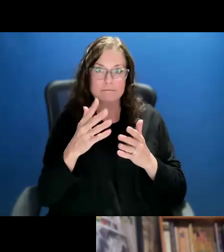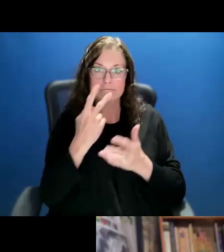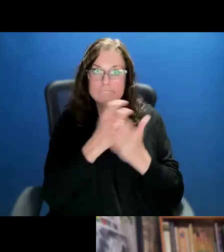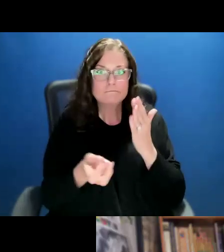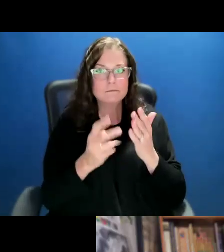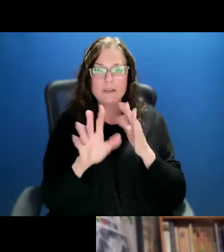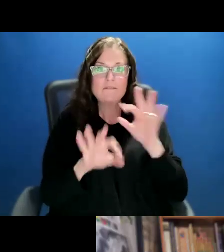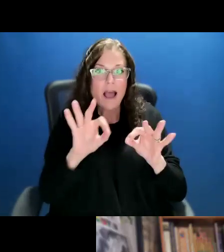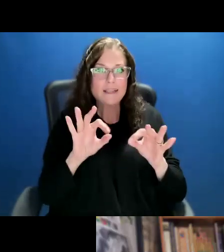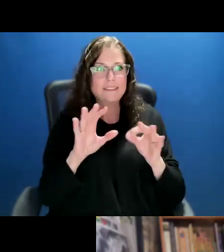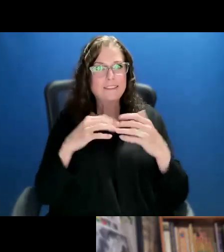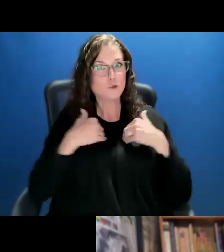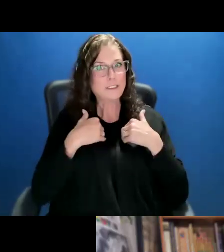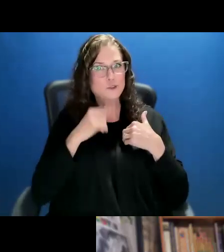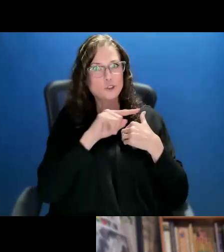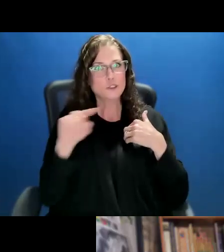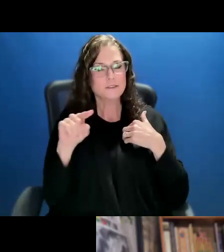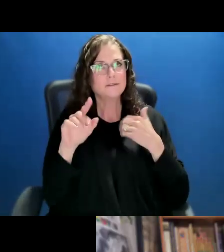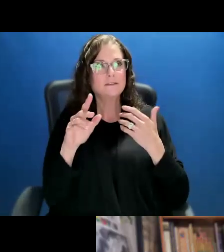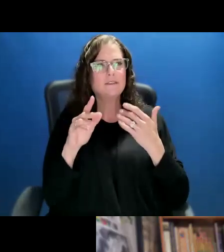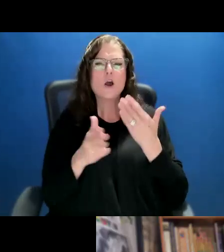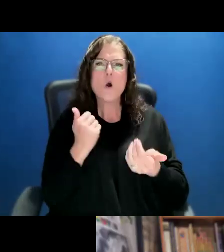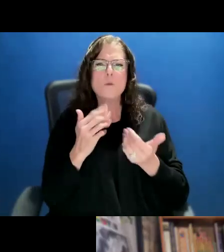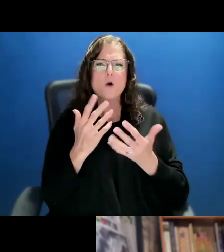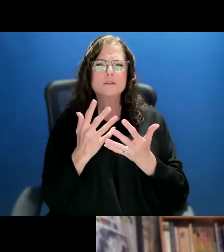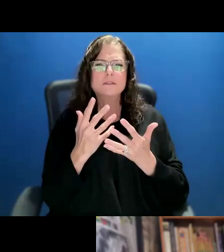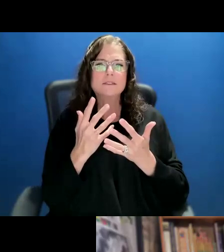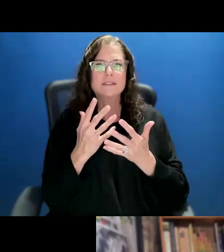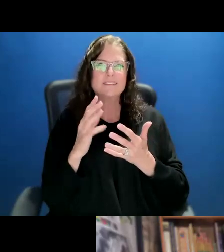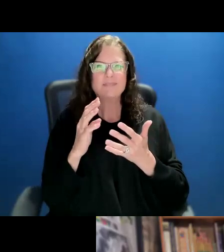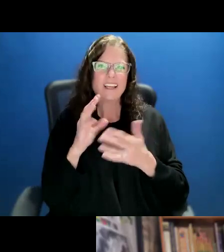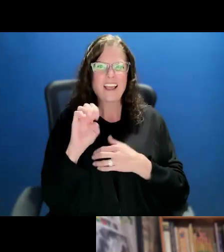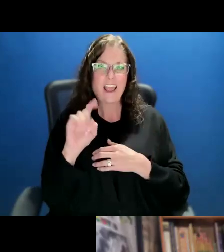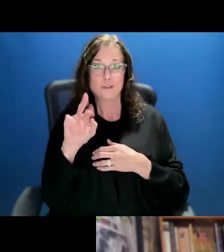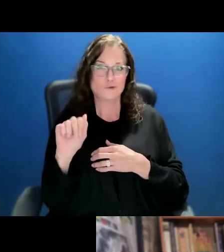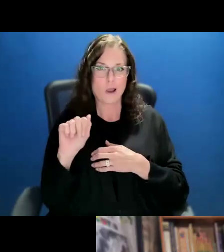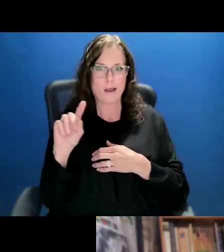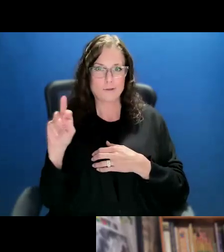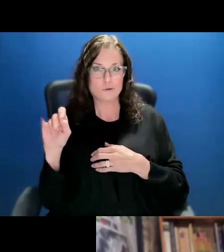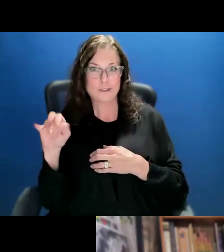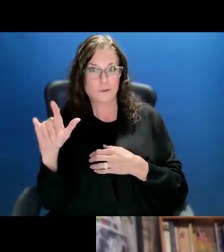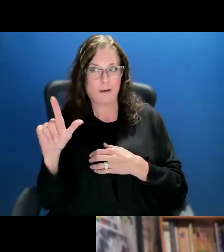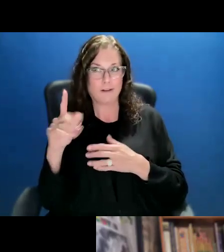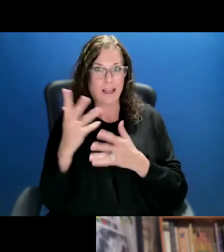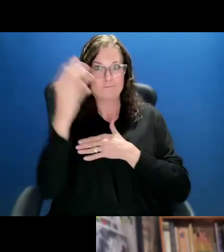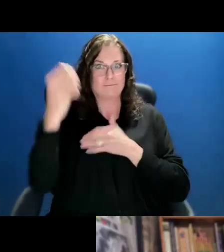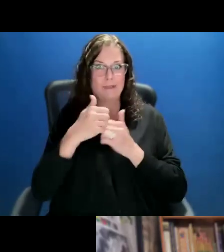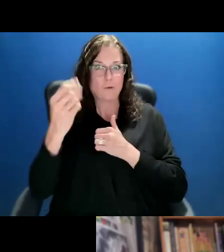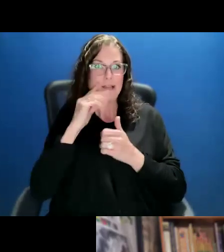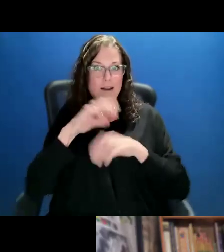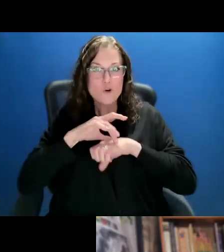finding these creatures, these sort of almost extraterrestrial beings that happen to exist on our